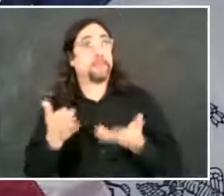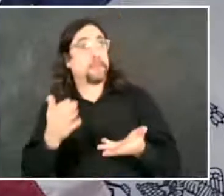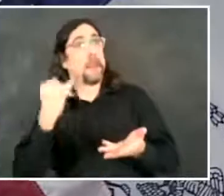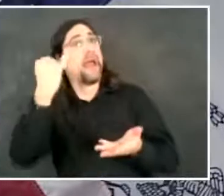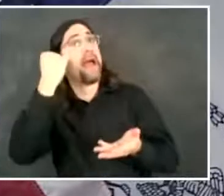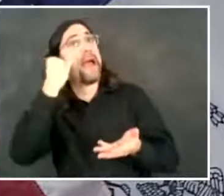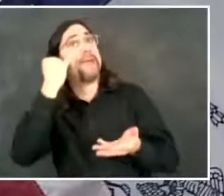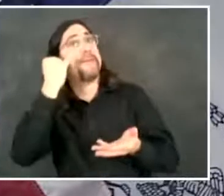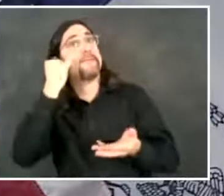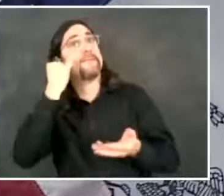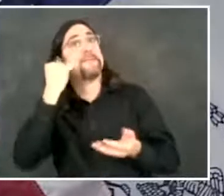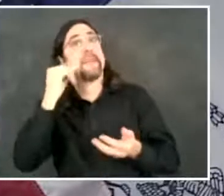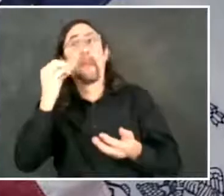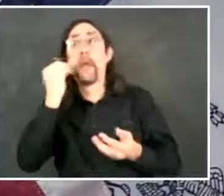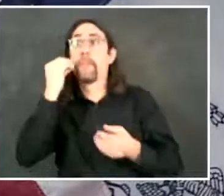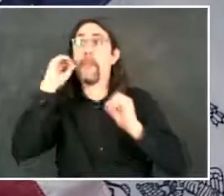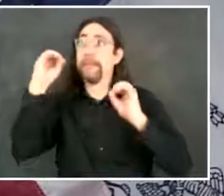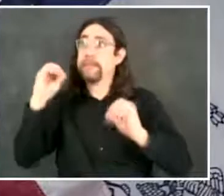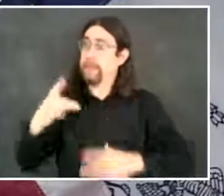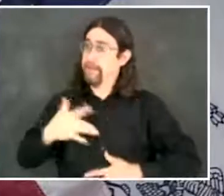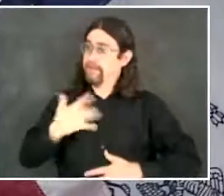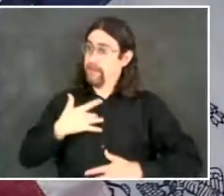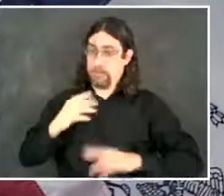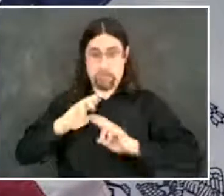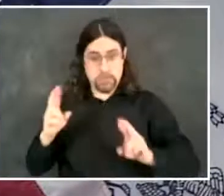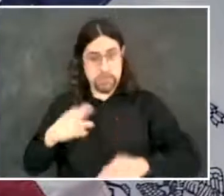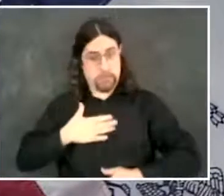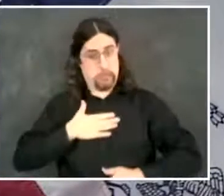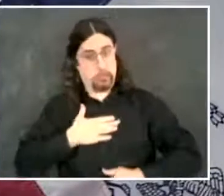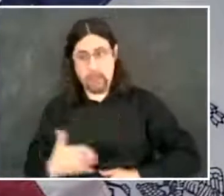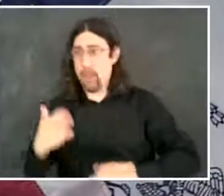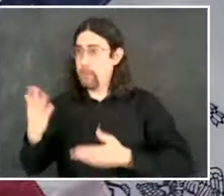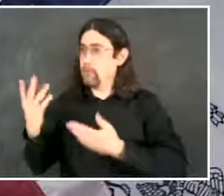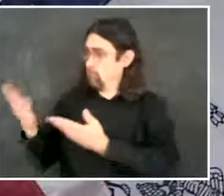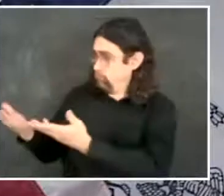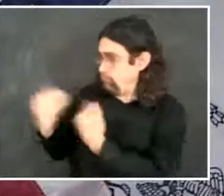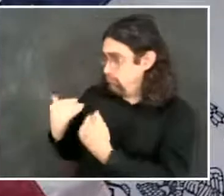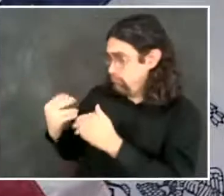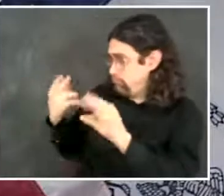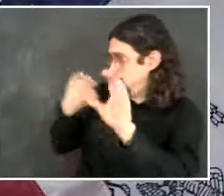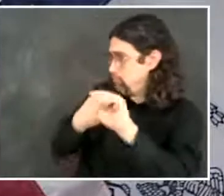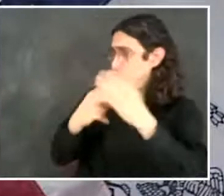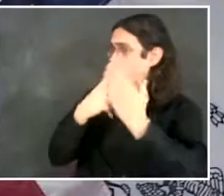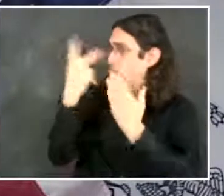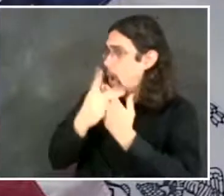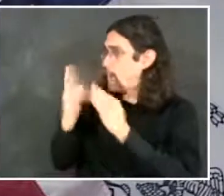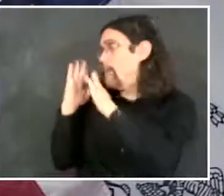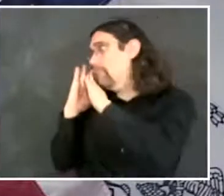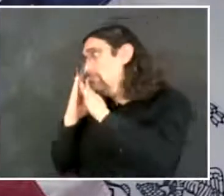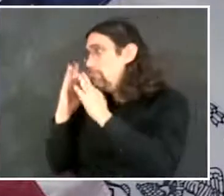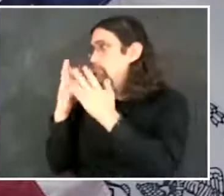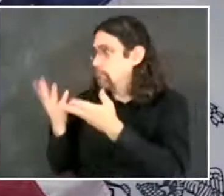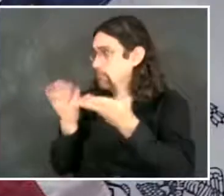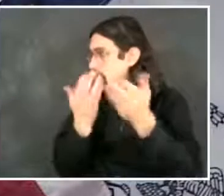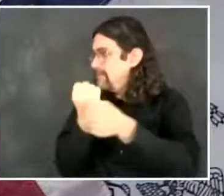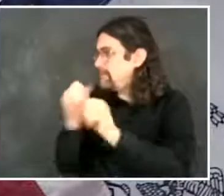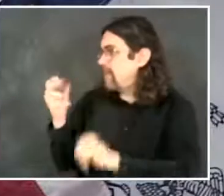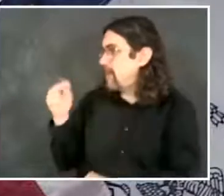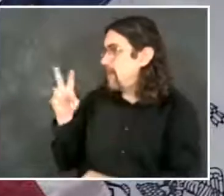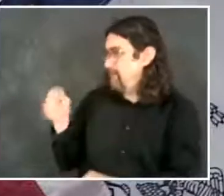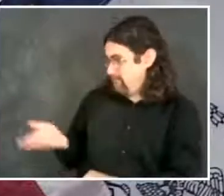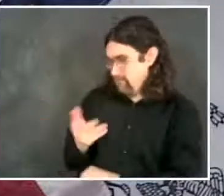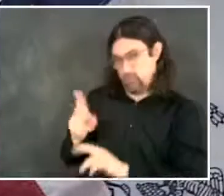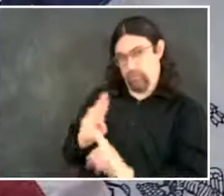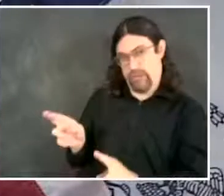they decide they do not want that help, they still have that constitutional right. If they are a threat to themselves or others, as per usual, that's a different